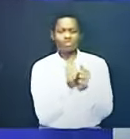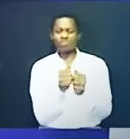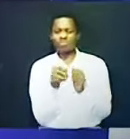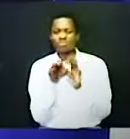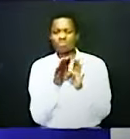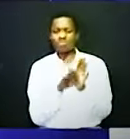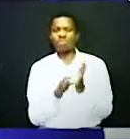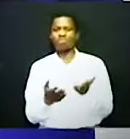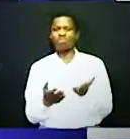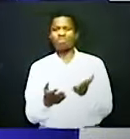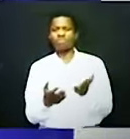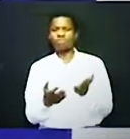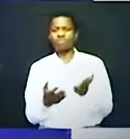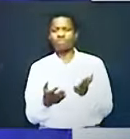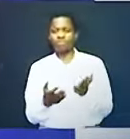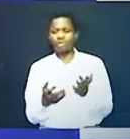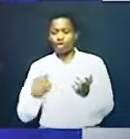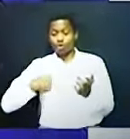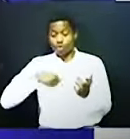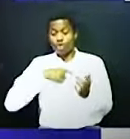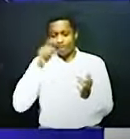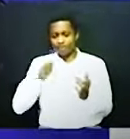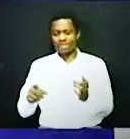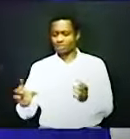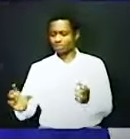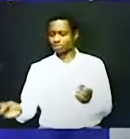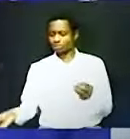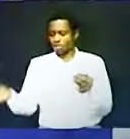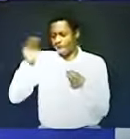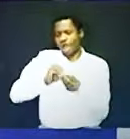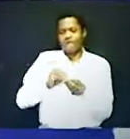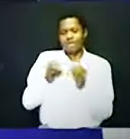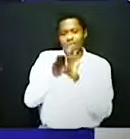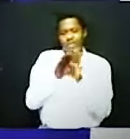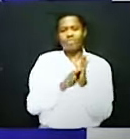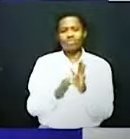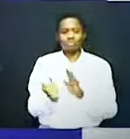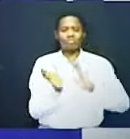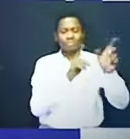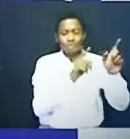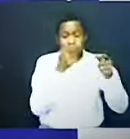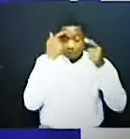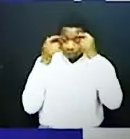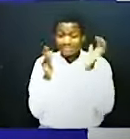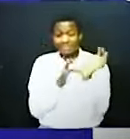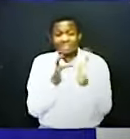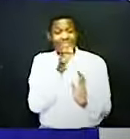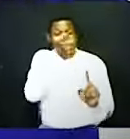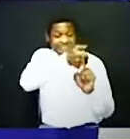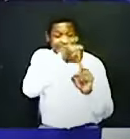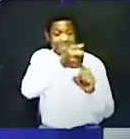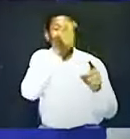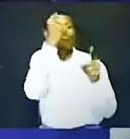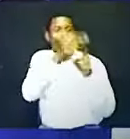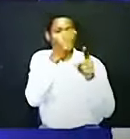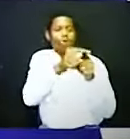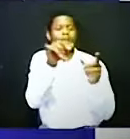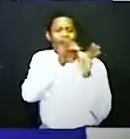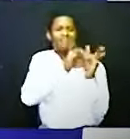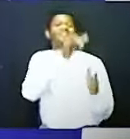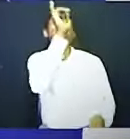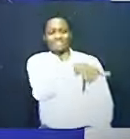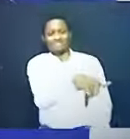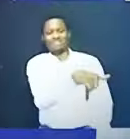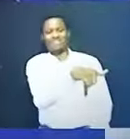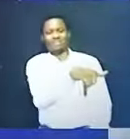But we will have to go with the Bible. Because he is the word. And so we saw him in